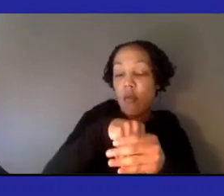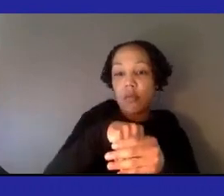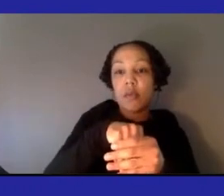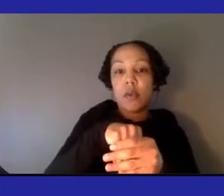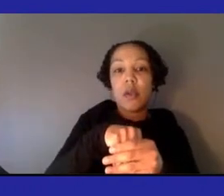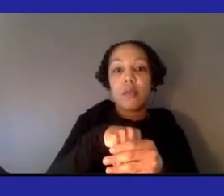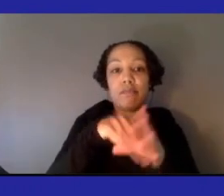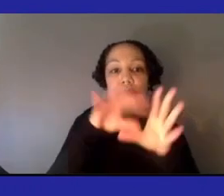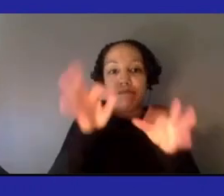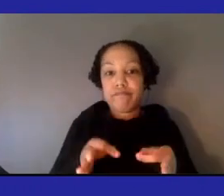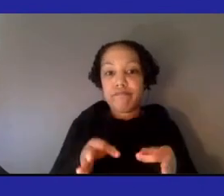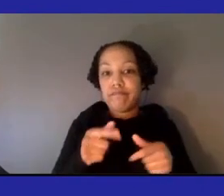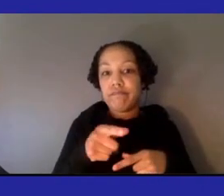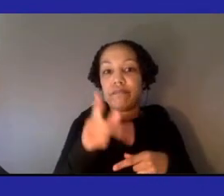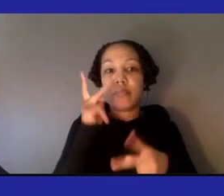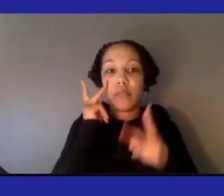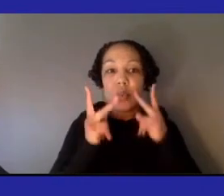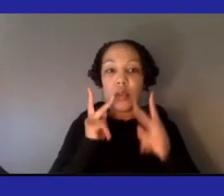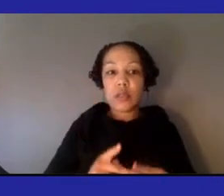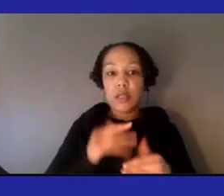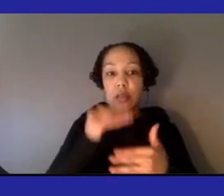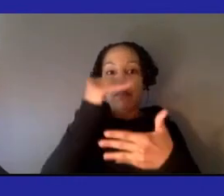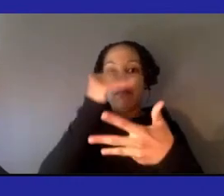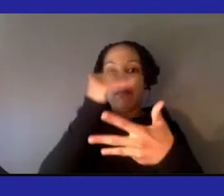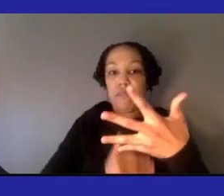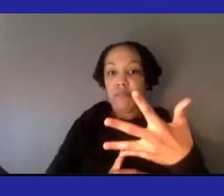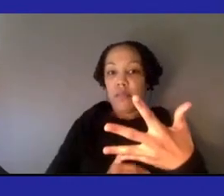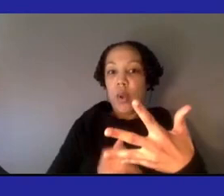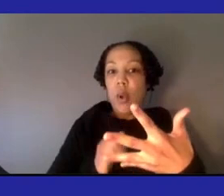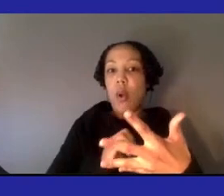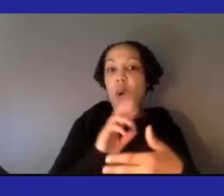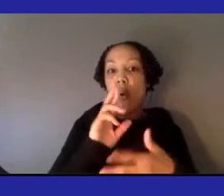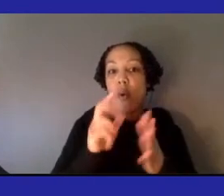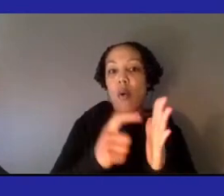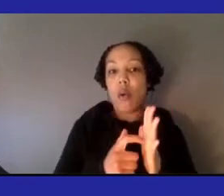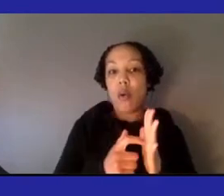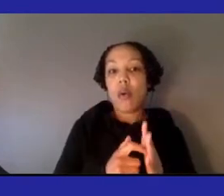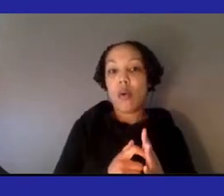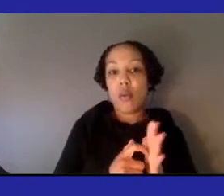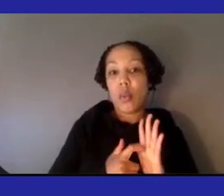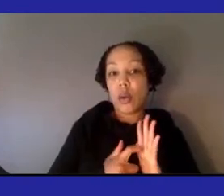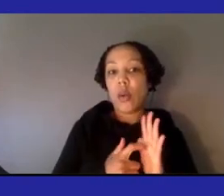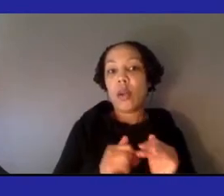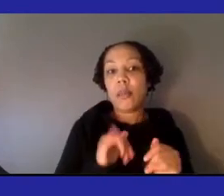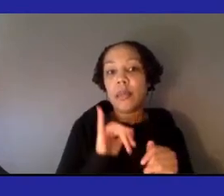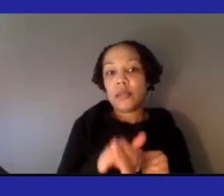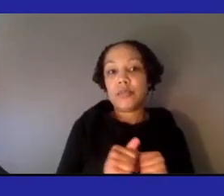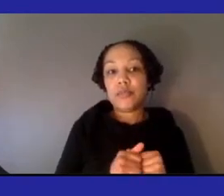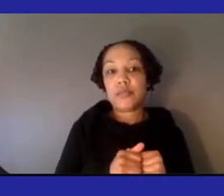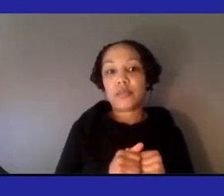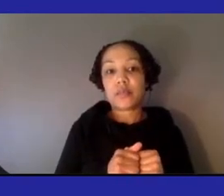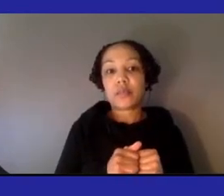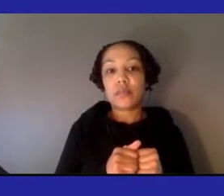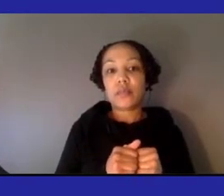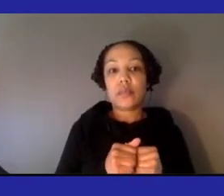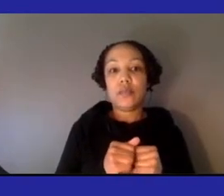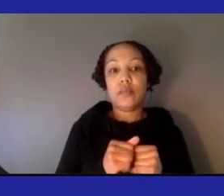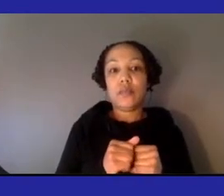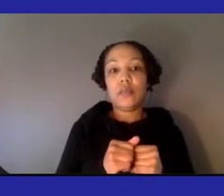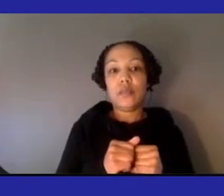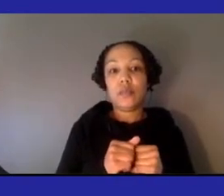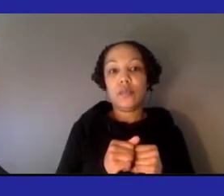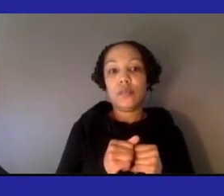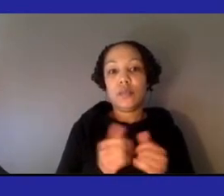slide shows you the overview of the procurement. The RFP was released on December 7th, where it was posted on City Record, and we invited